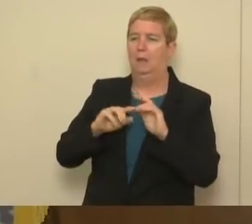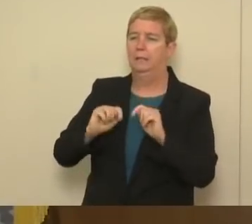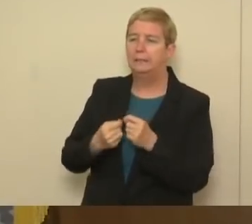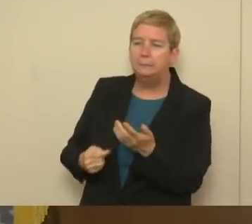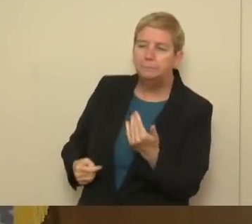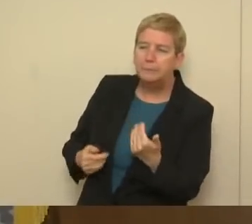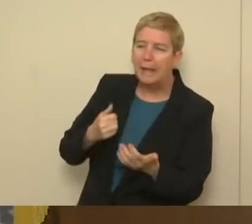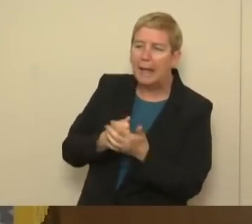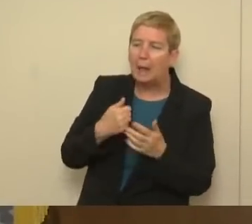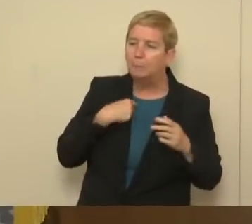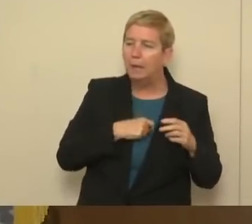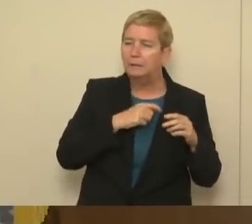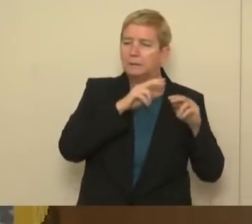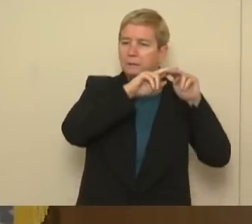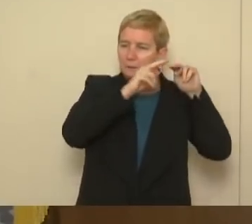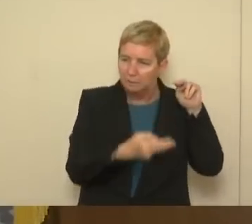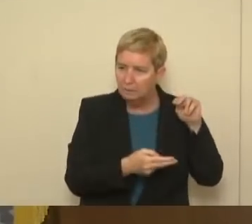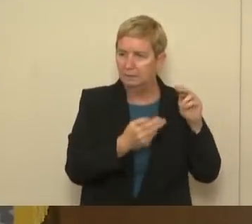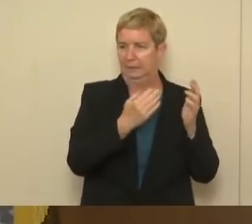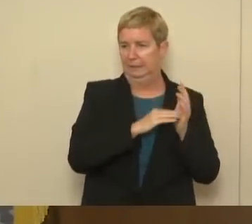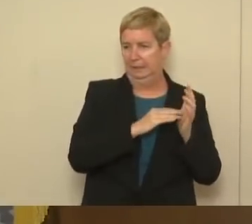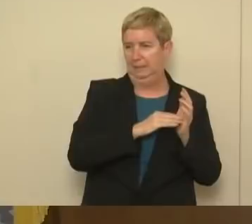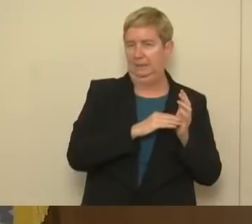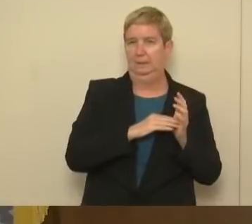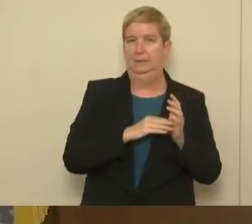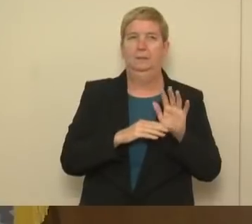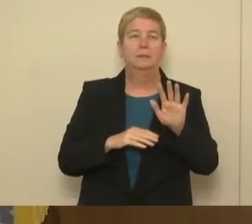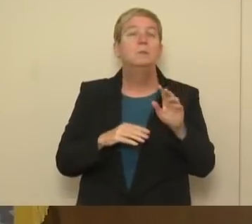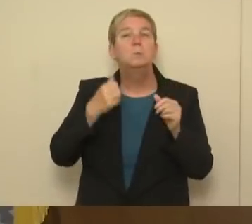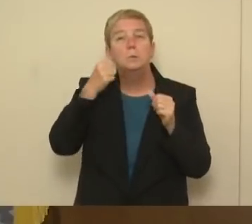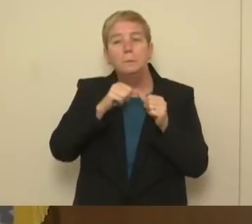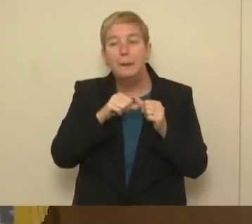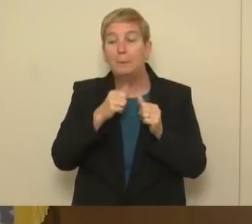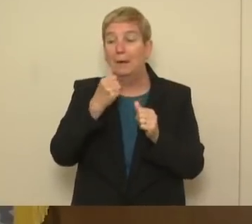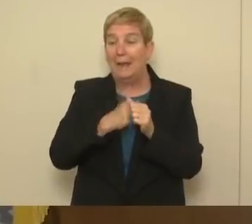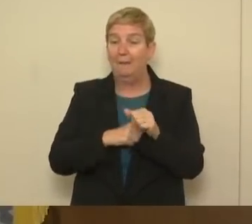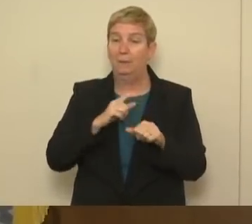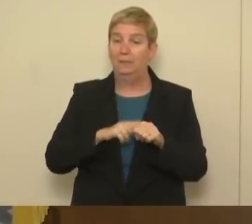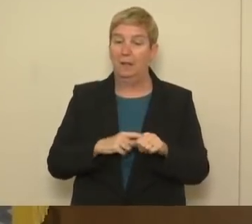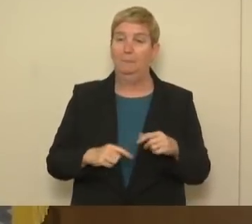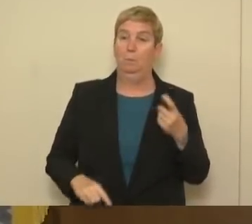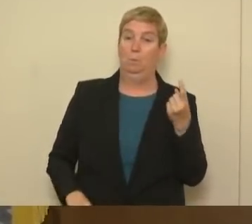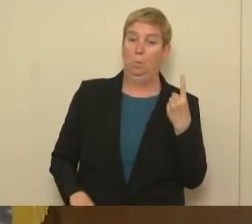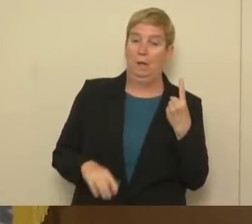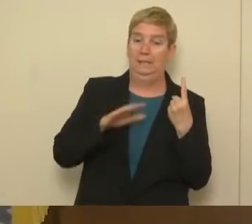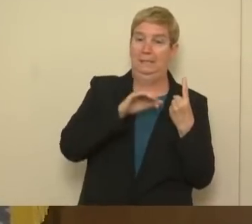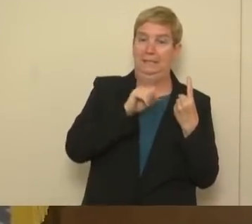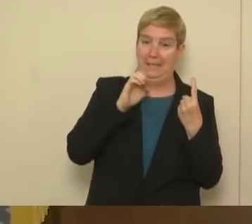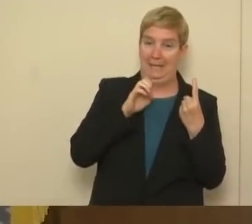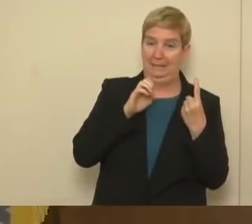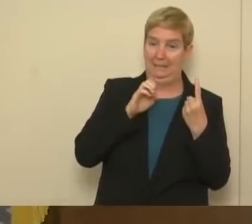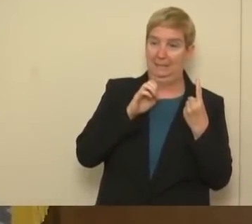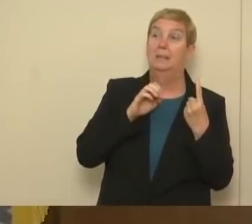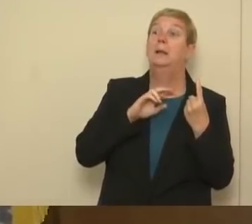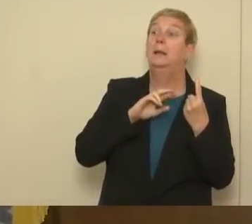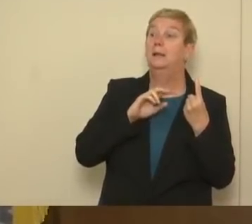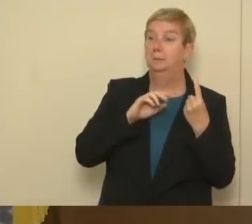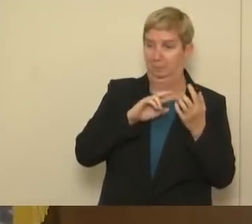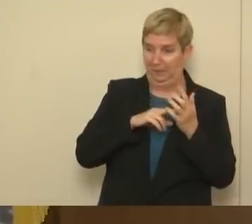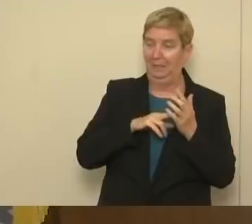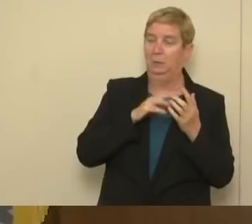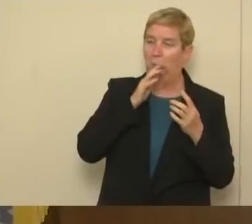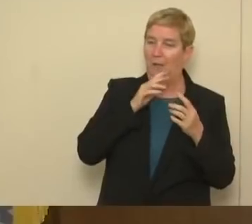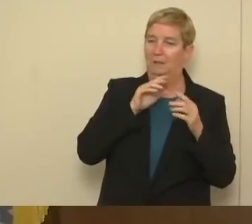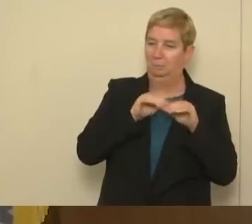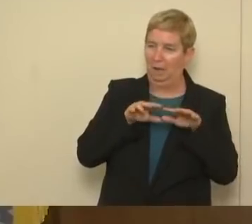that in the bud quickly, because remember, every additional case is an additional case and an additional case, right? It's